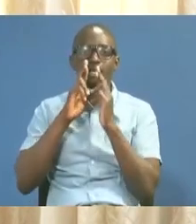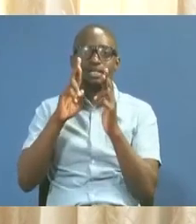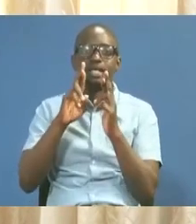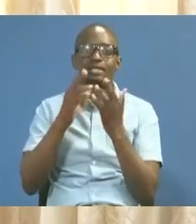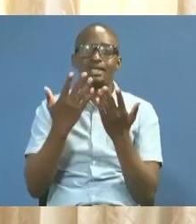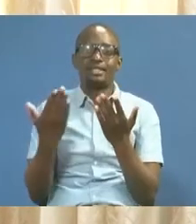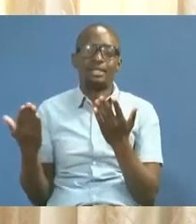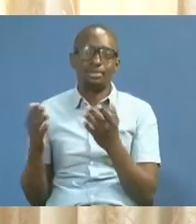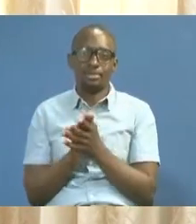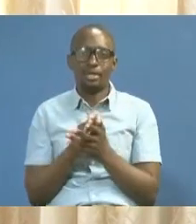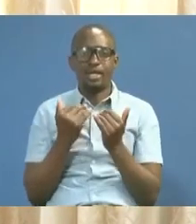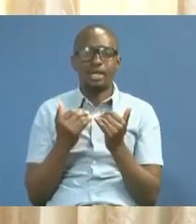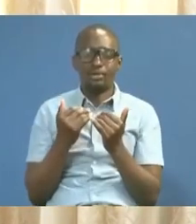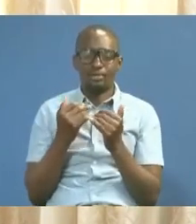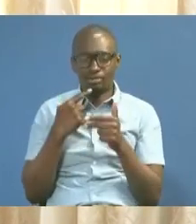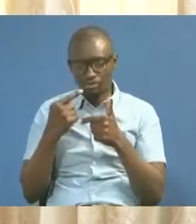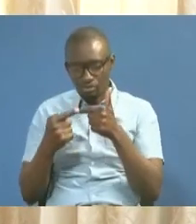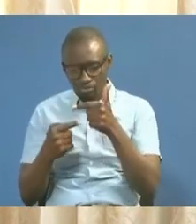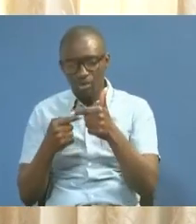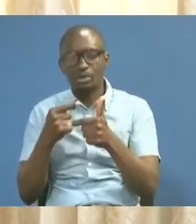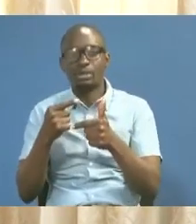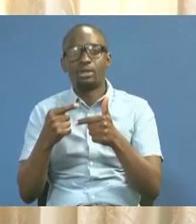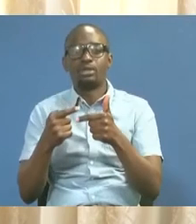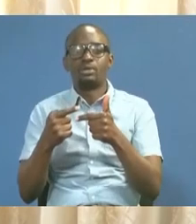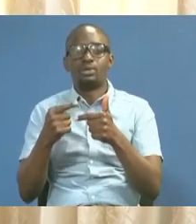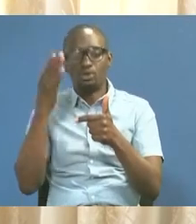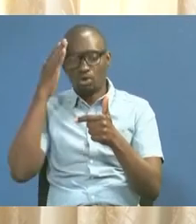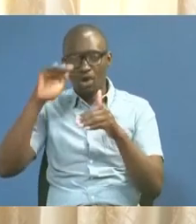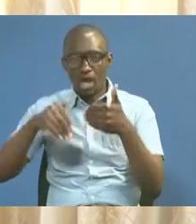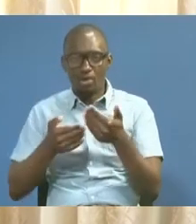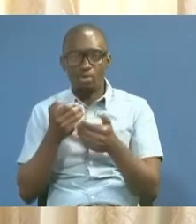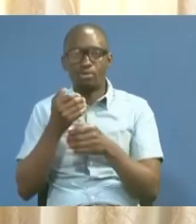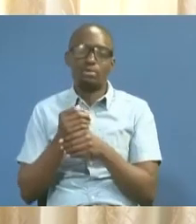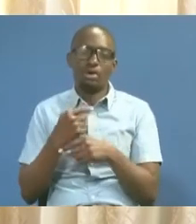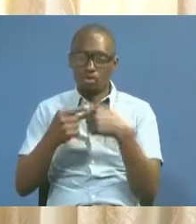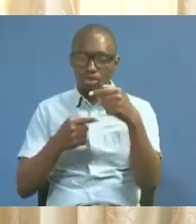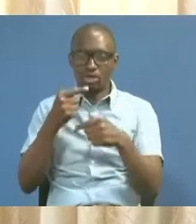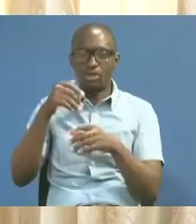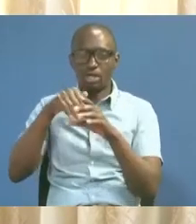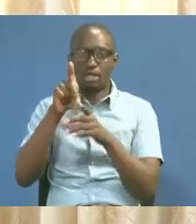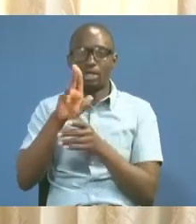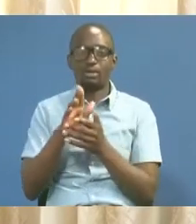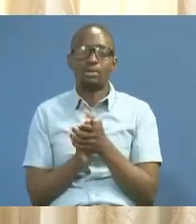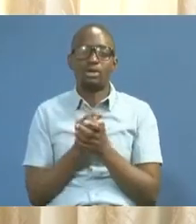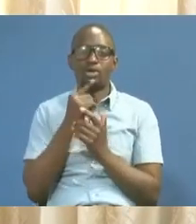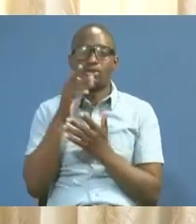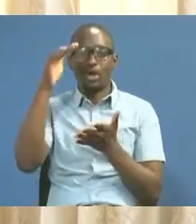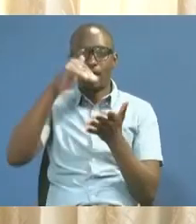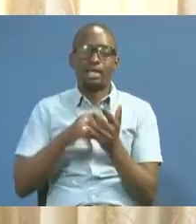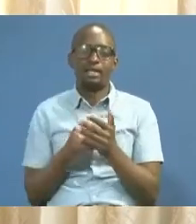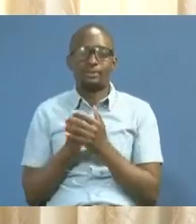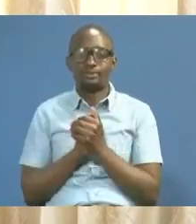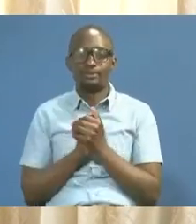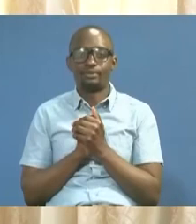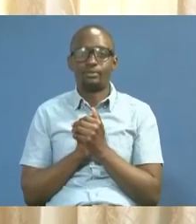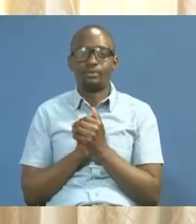you keep track on how you're progressing at Kenyatta University. So once again, I take this